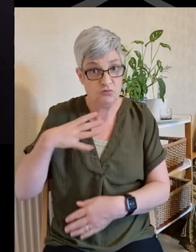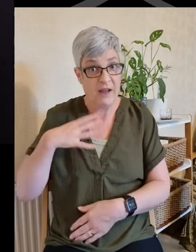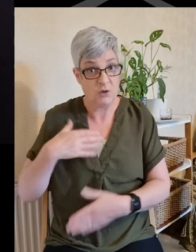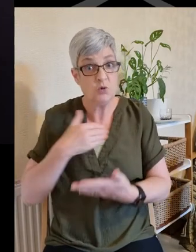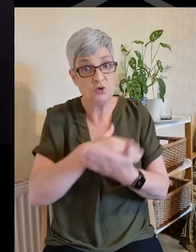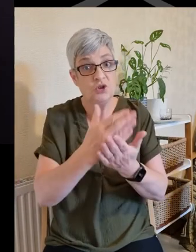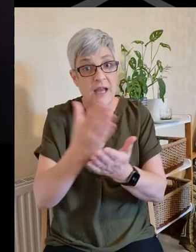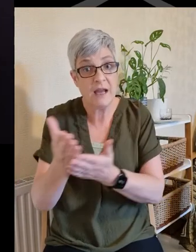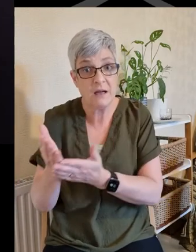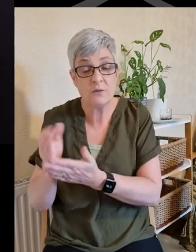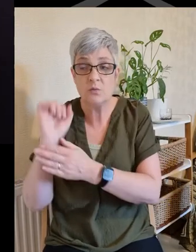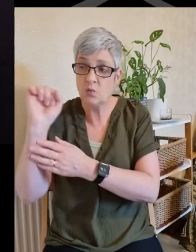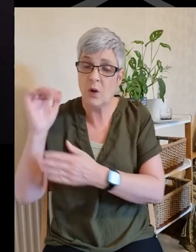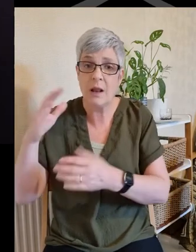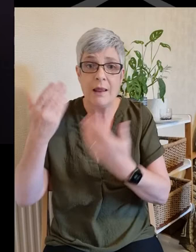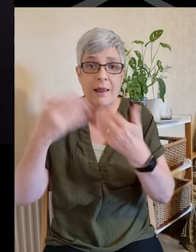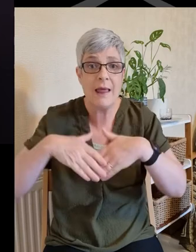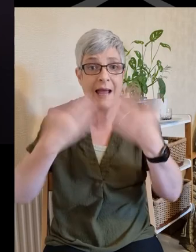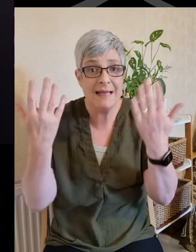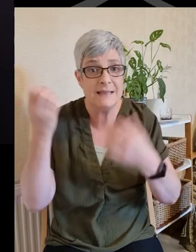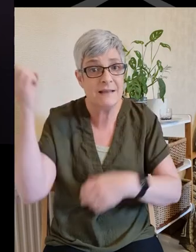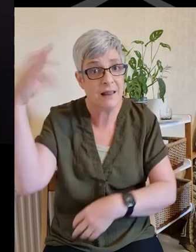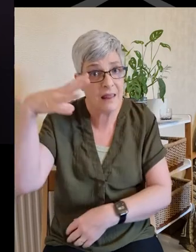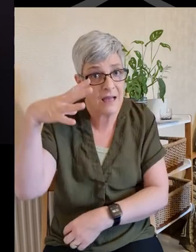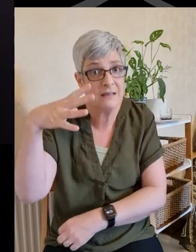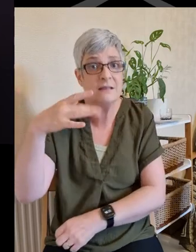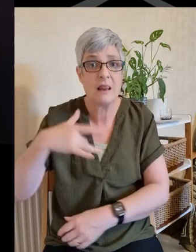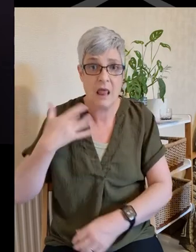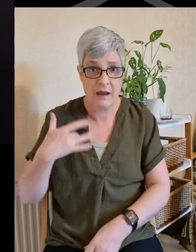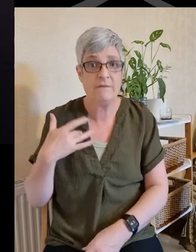life in the world around us.